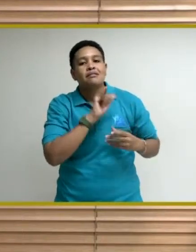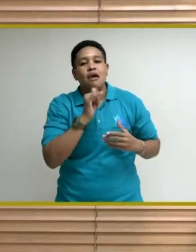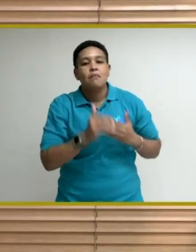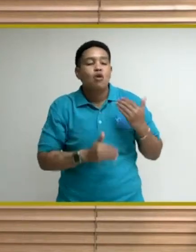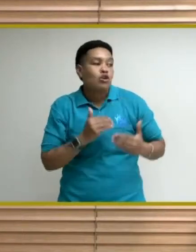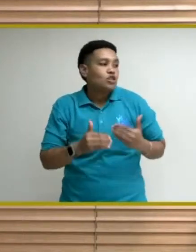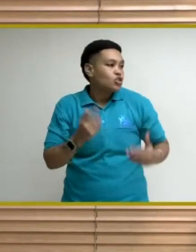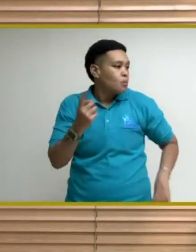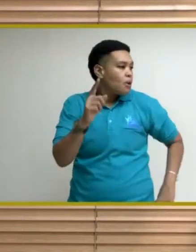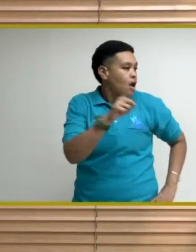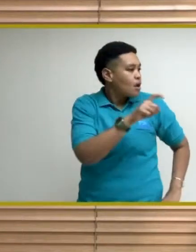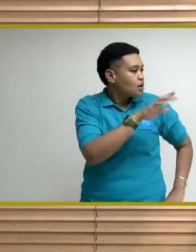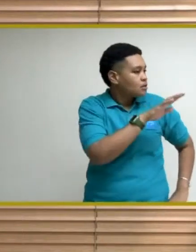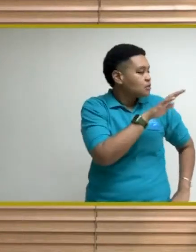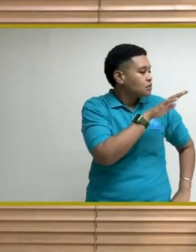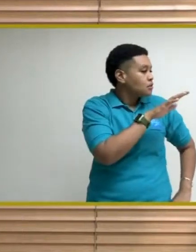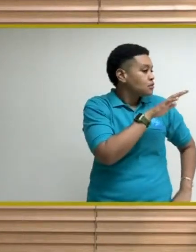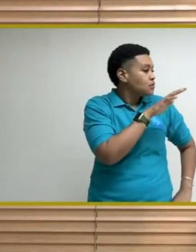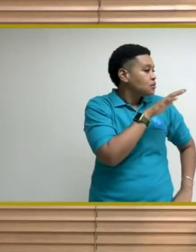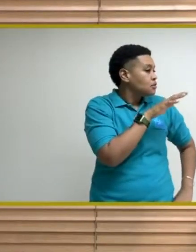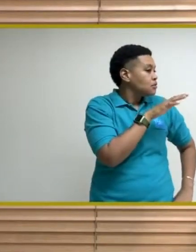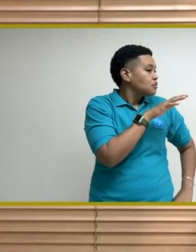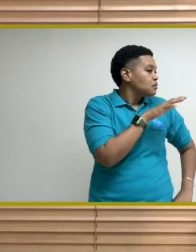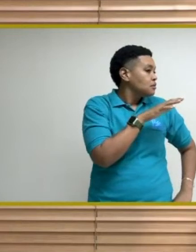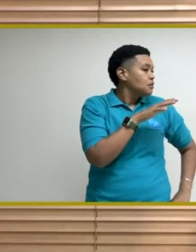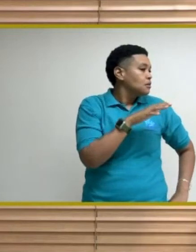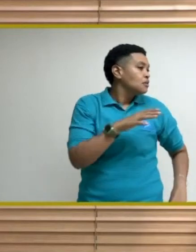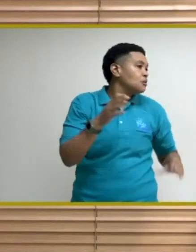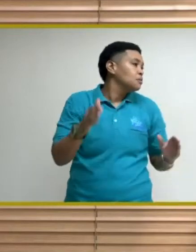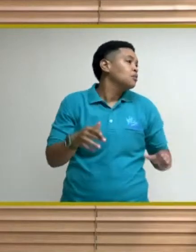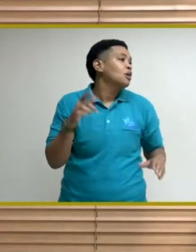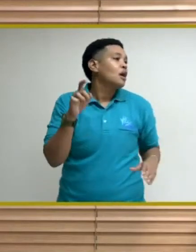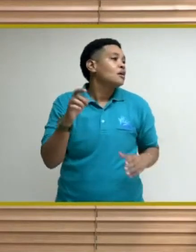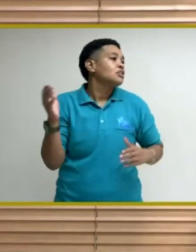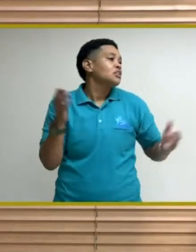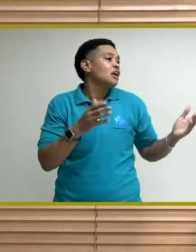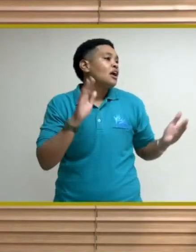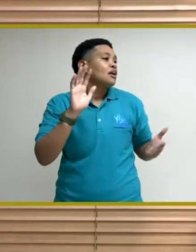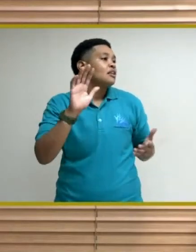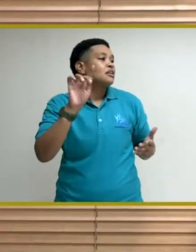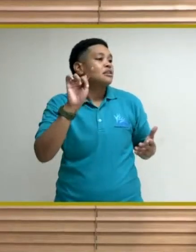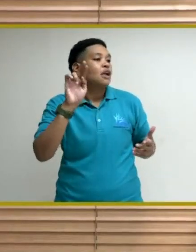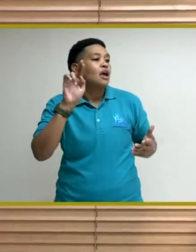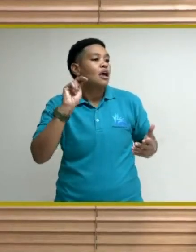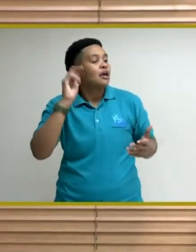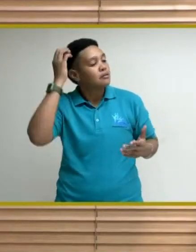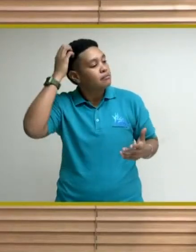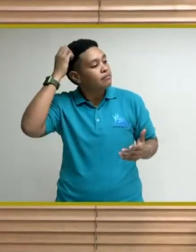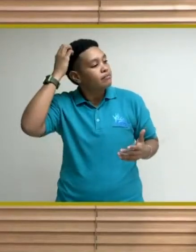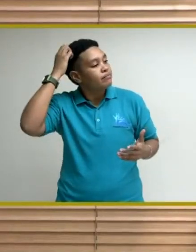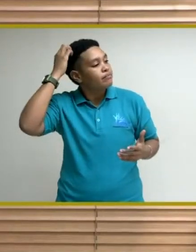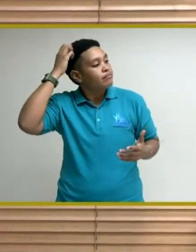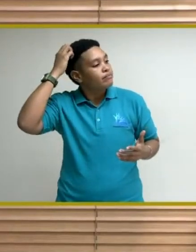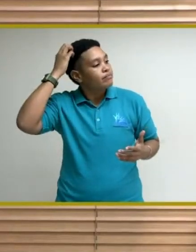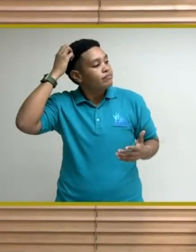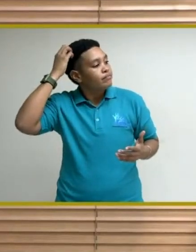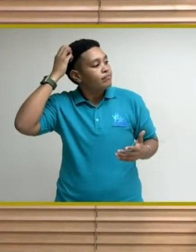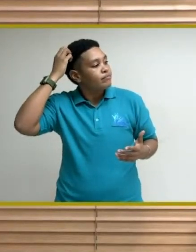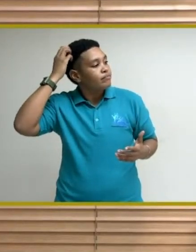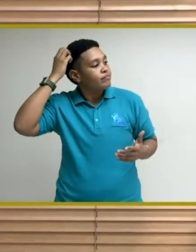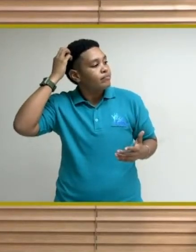process. Someone asked a question earlier that persons are being asked to carry their TRN. Is that a